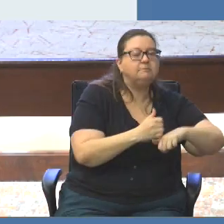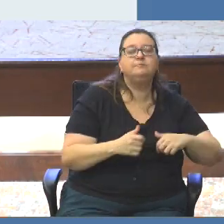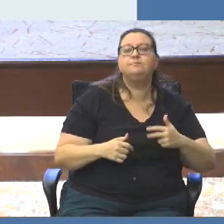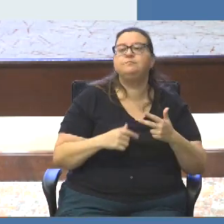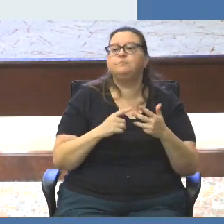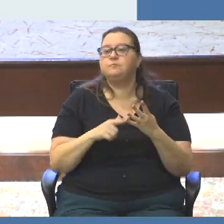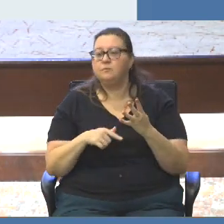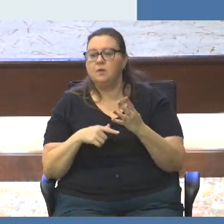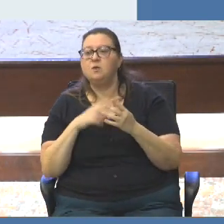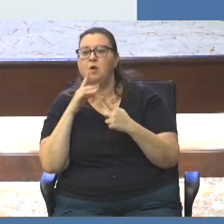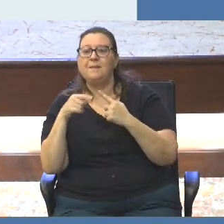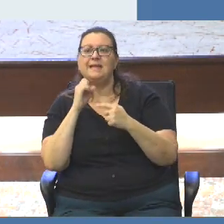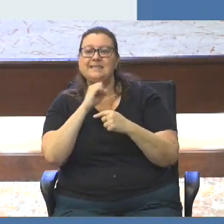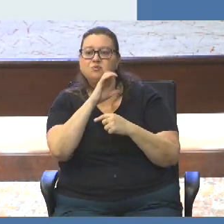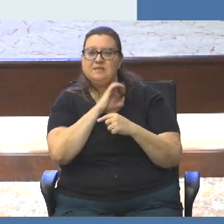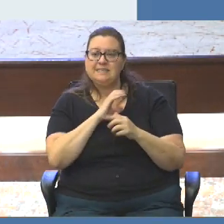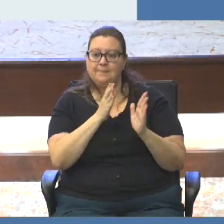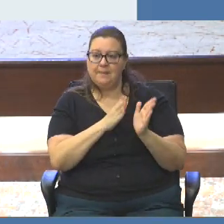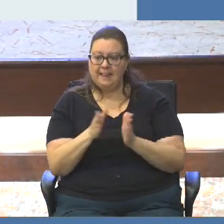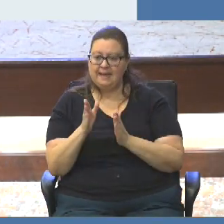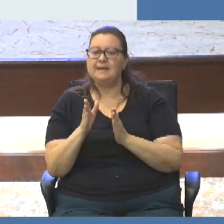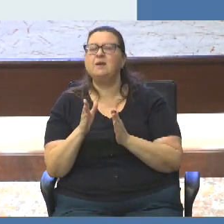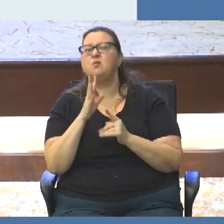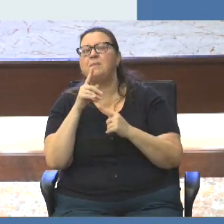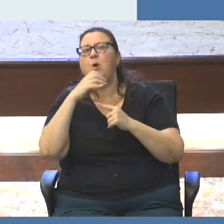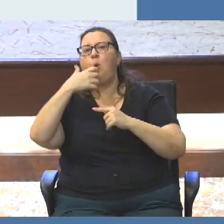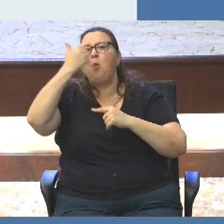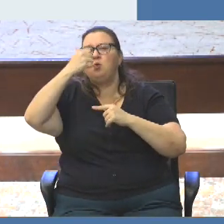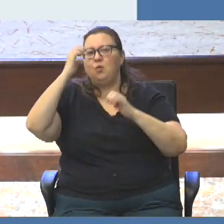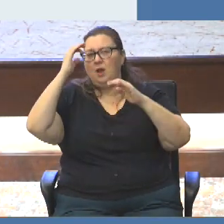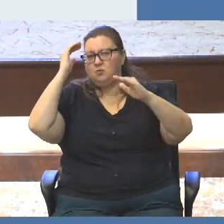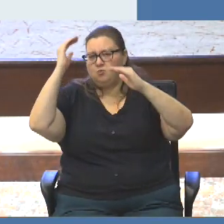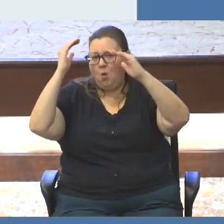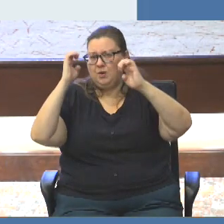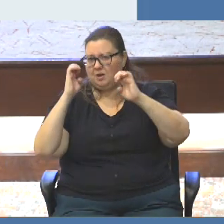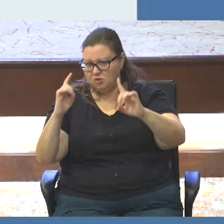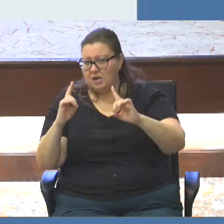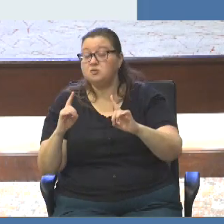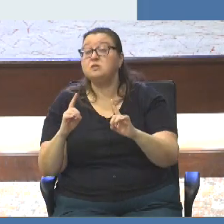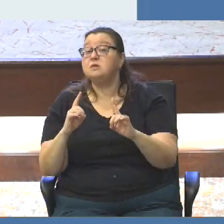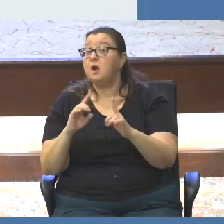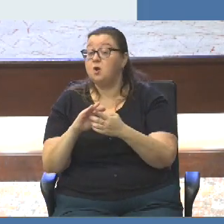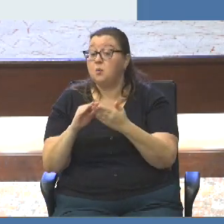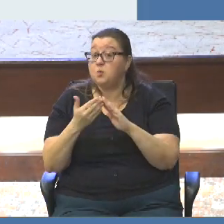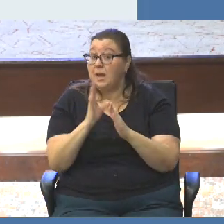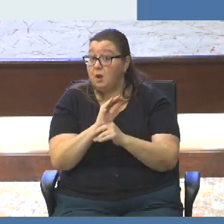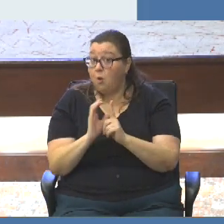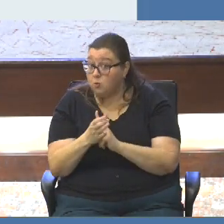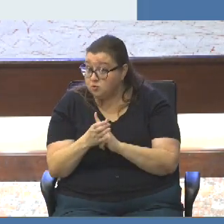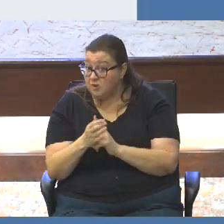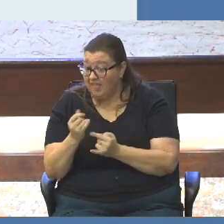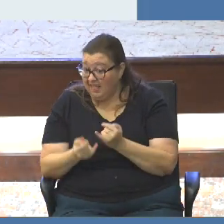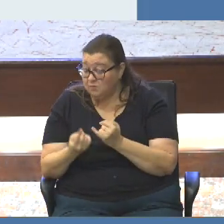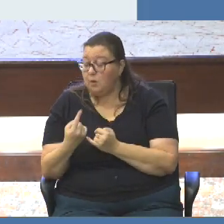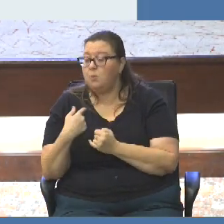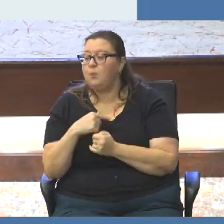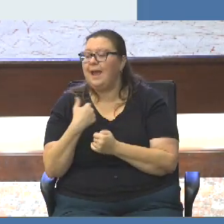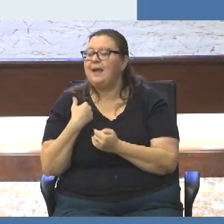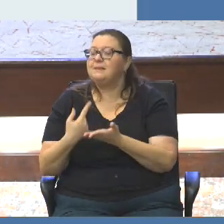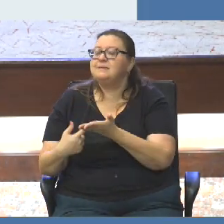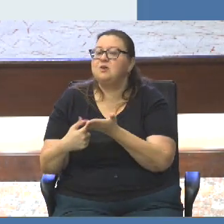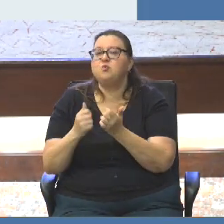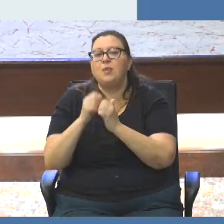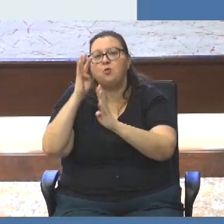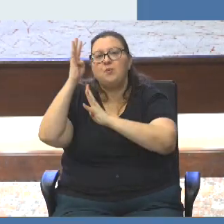HotCog, and that was around the area of older adult education. For community and culture, they had discussions with